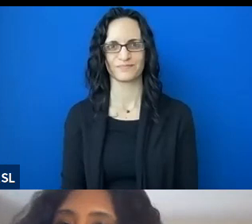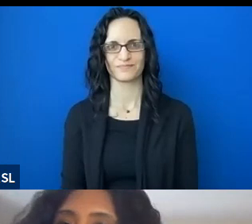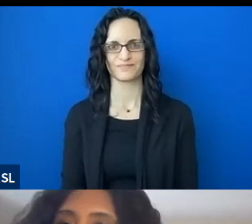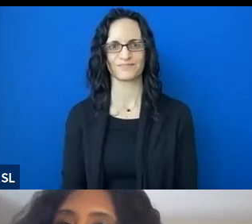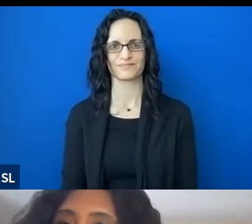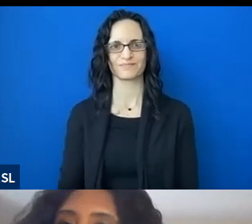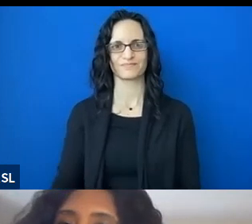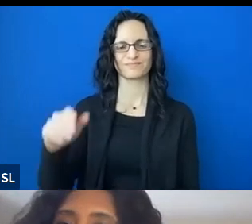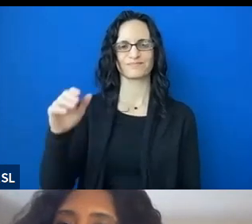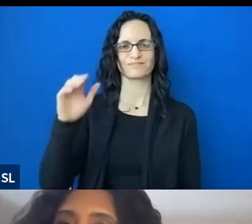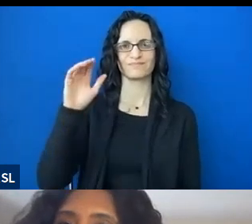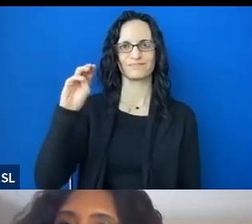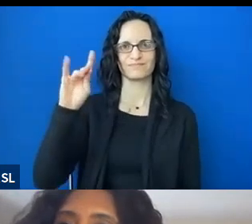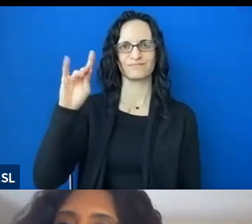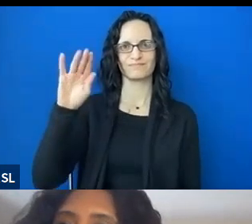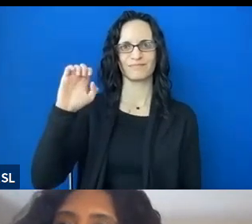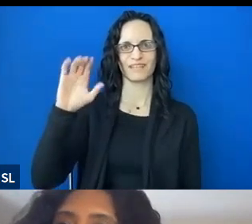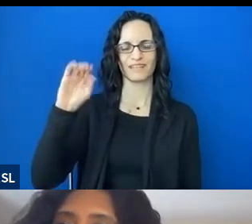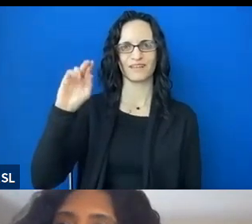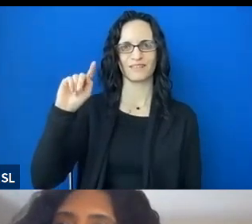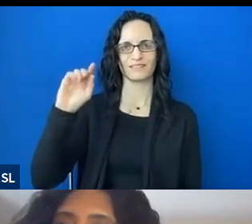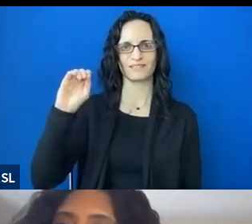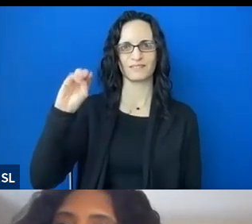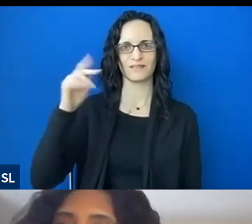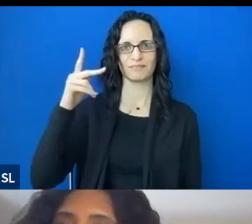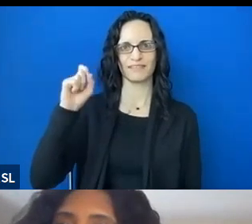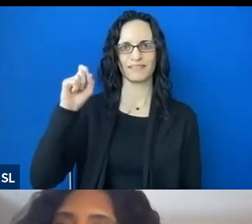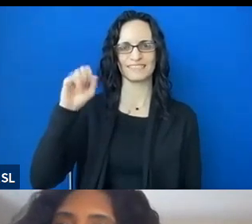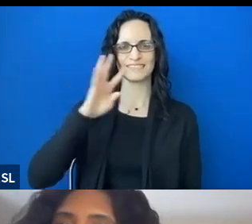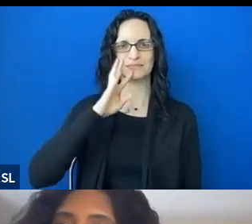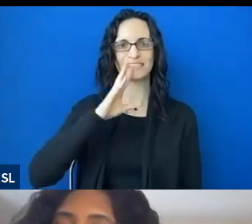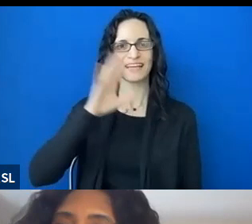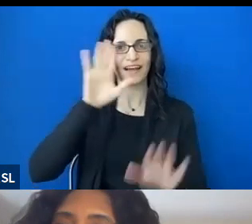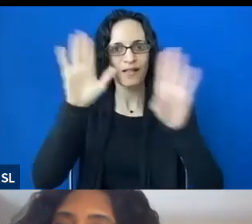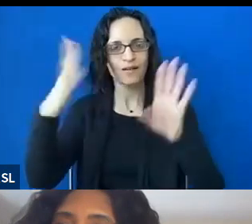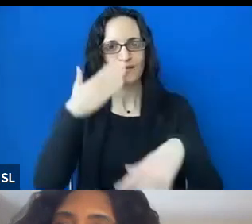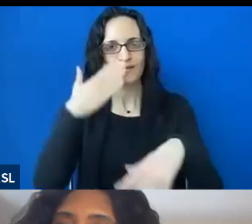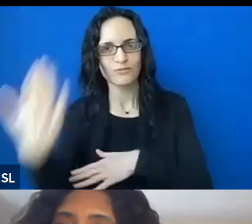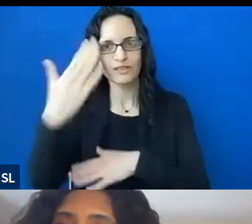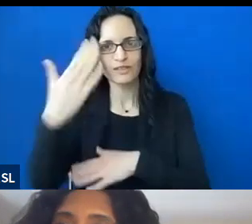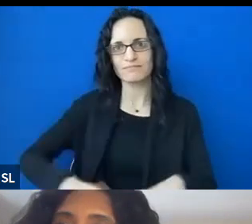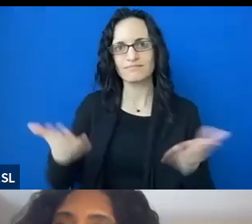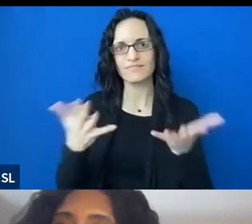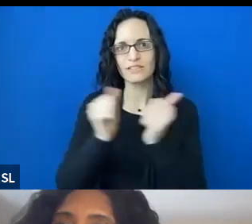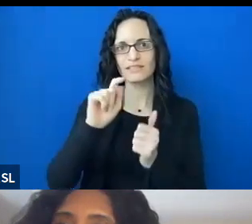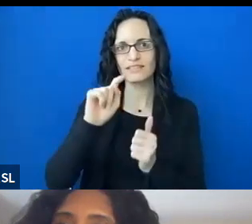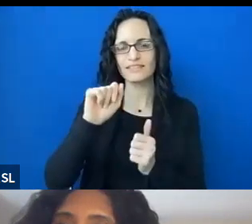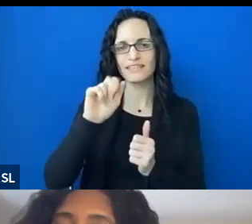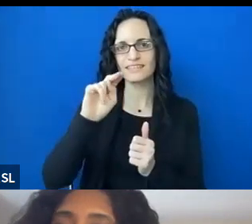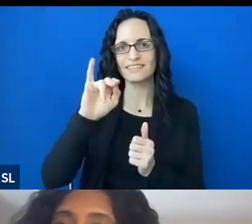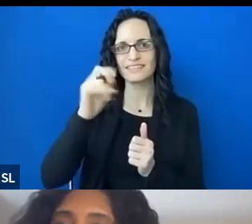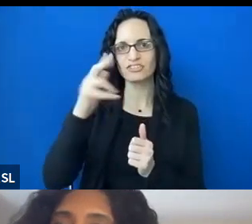Okay, good morning, everyone. This is Mike Contempassis. I, along with Tanisha Sullivan, serve as